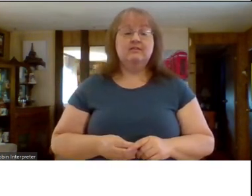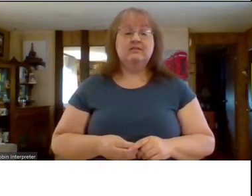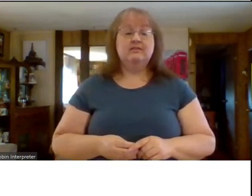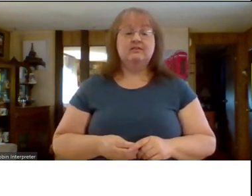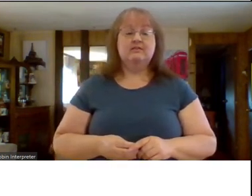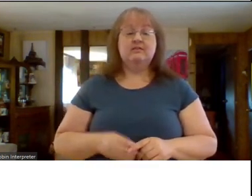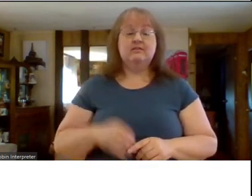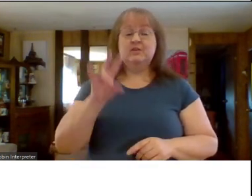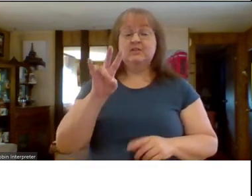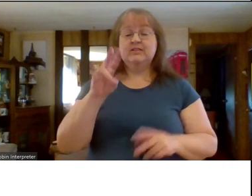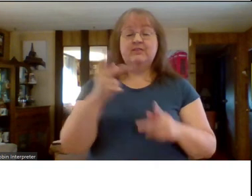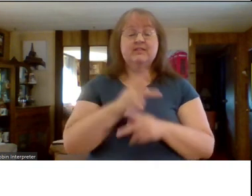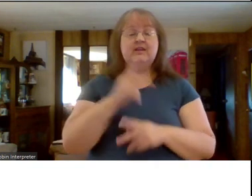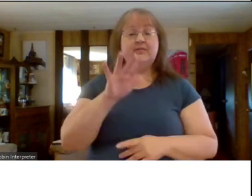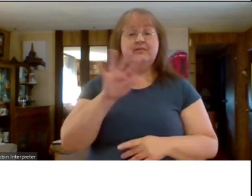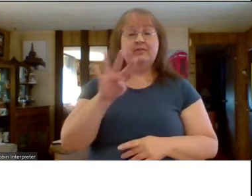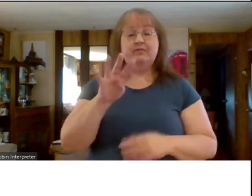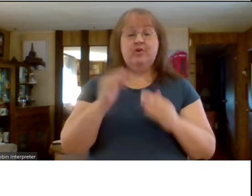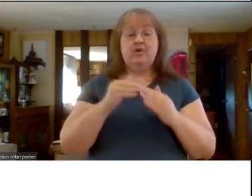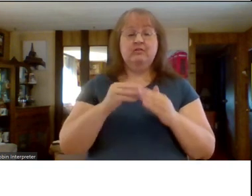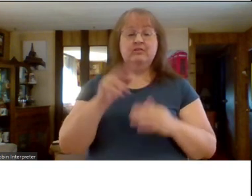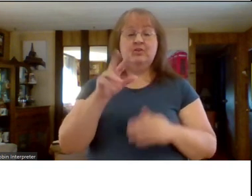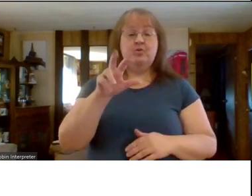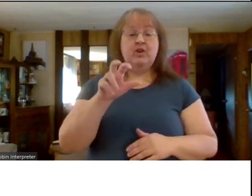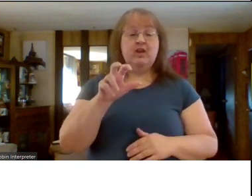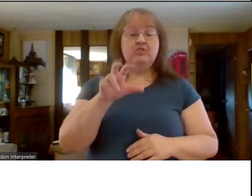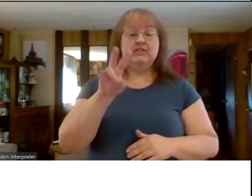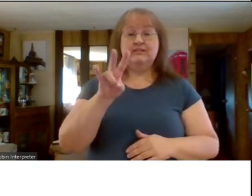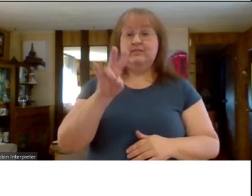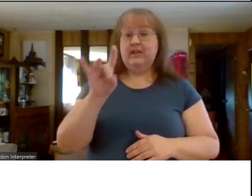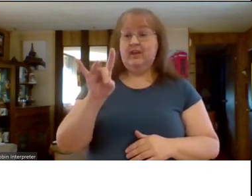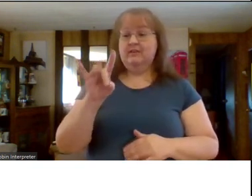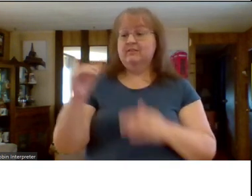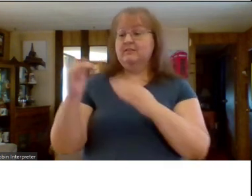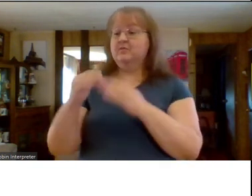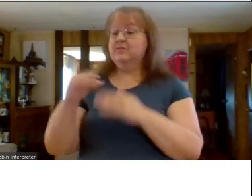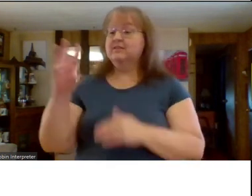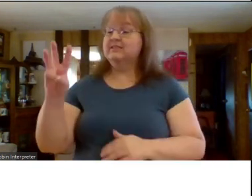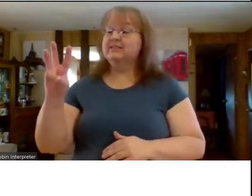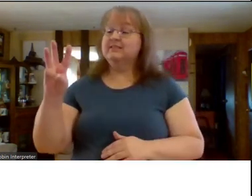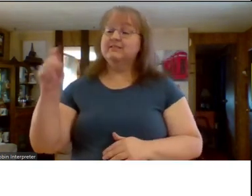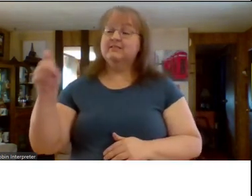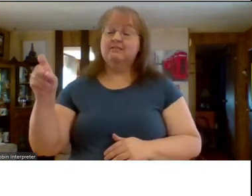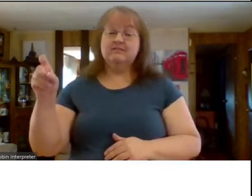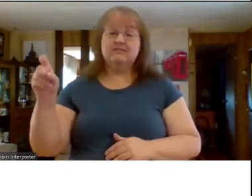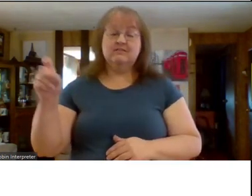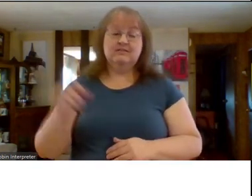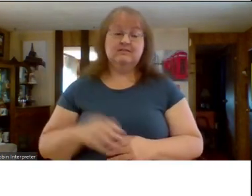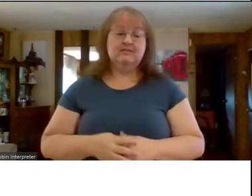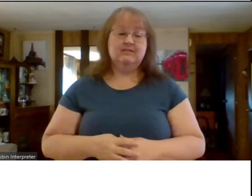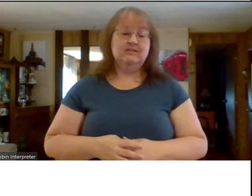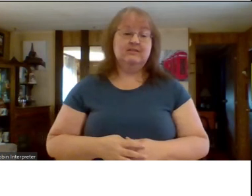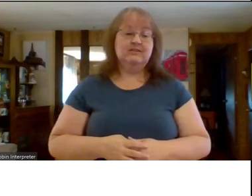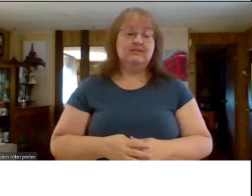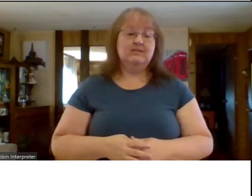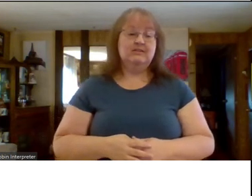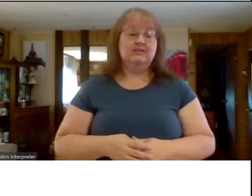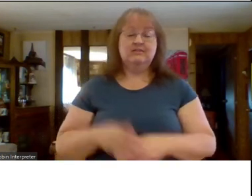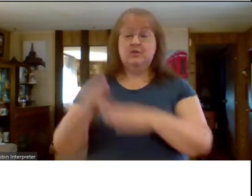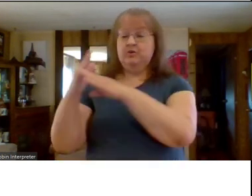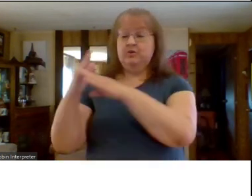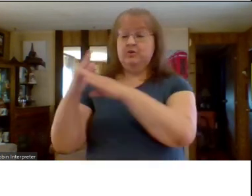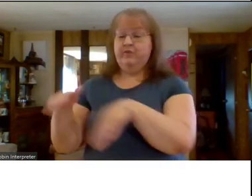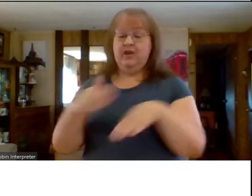Okay, so 7 times 54 equals 378 equals 6x. Okay,